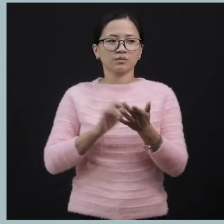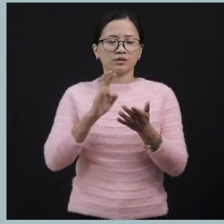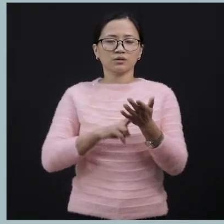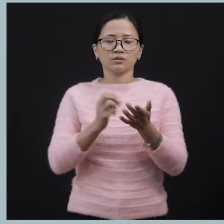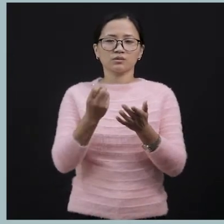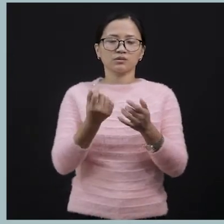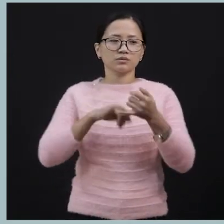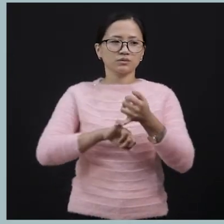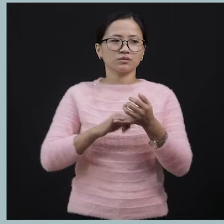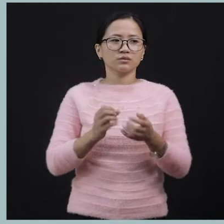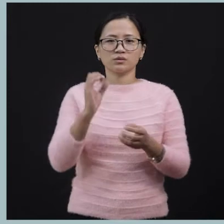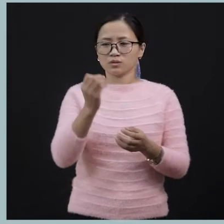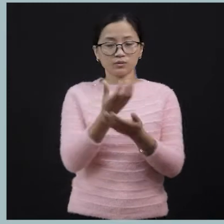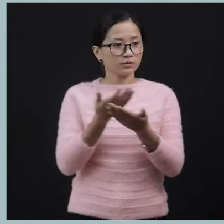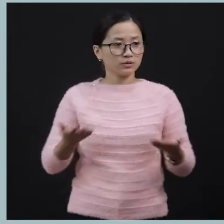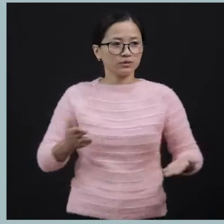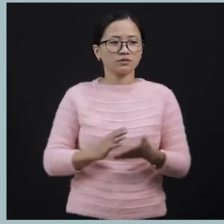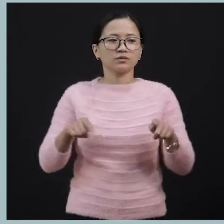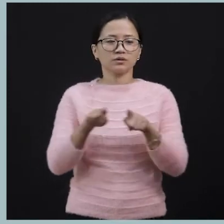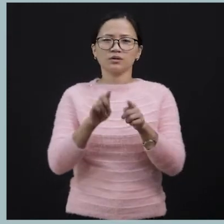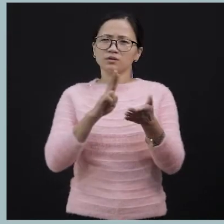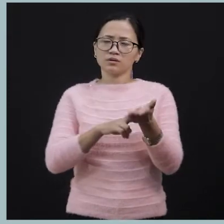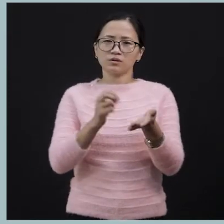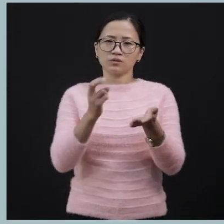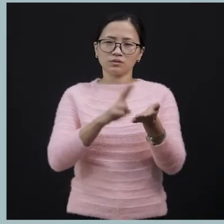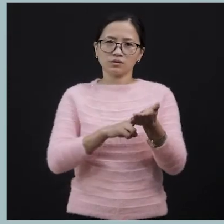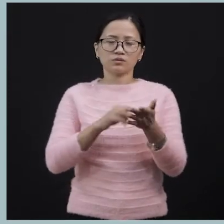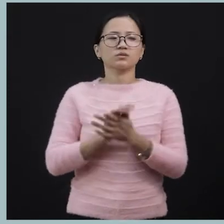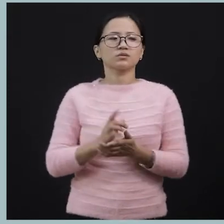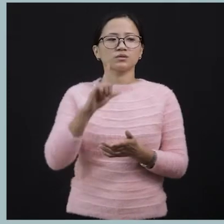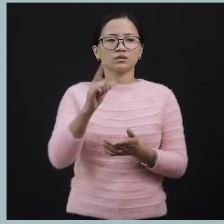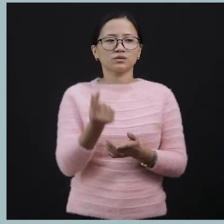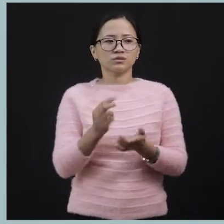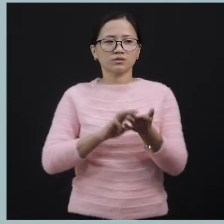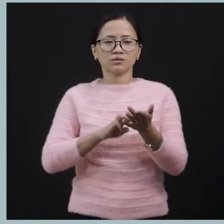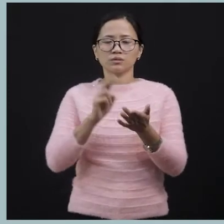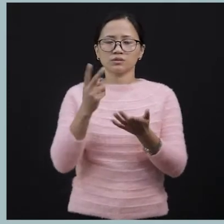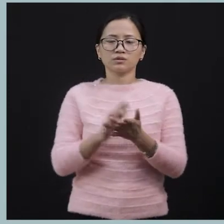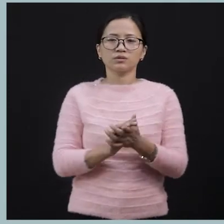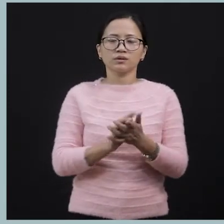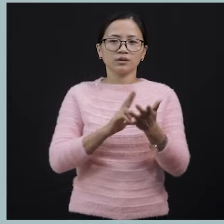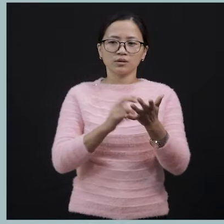and non-luminous object. Now, when I say luminous object,